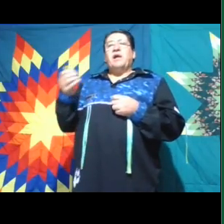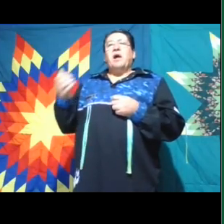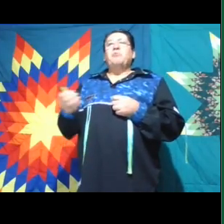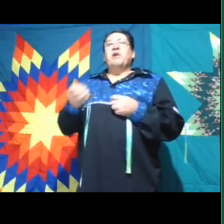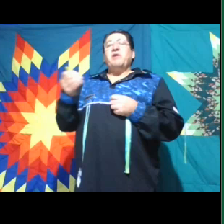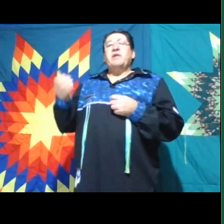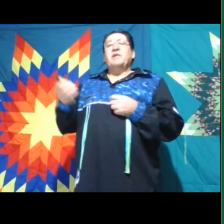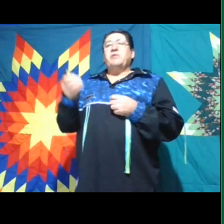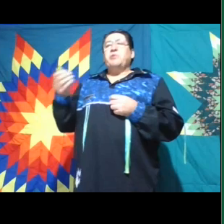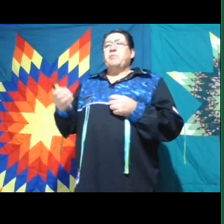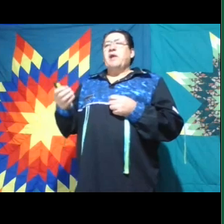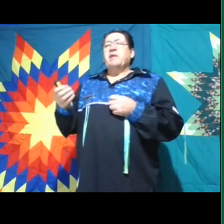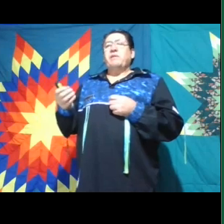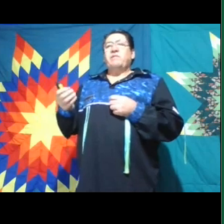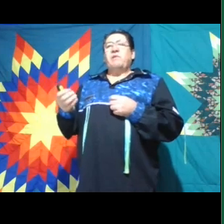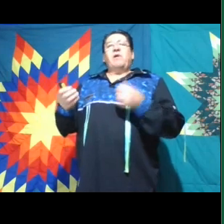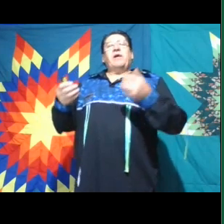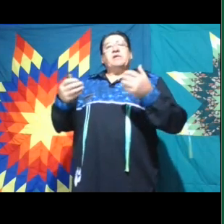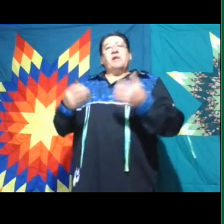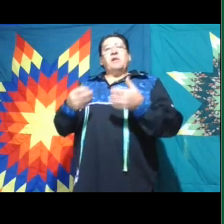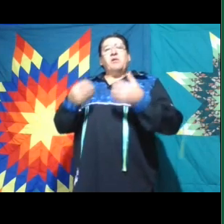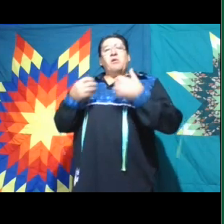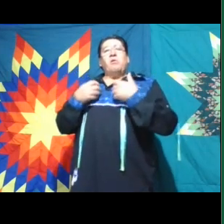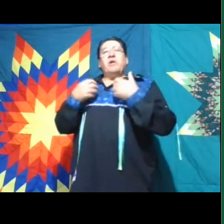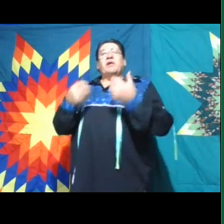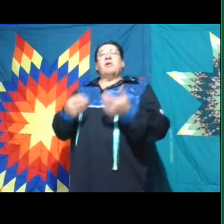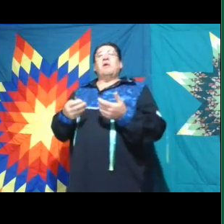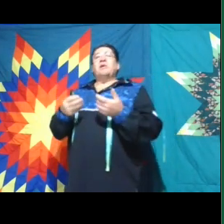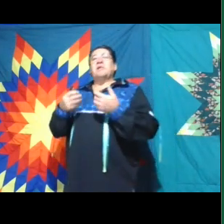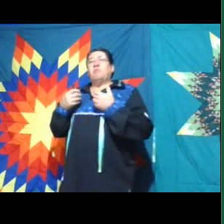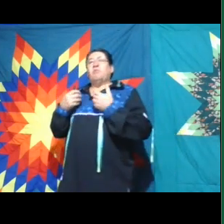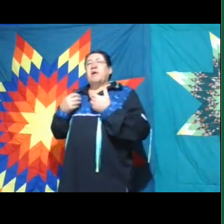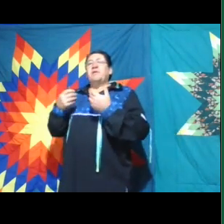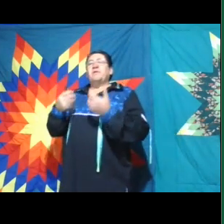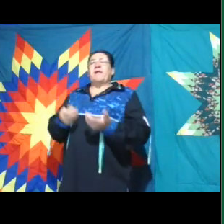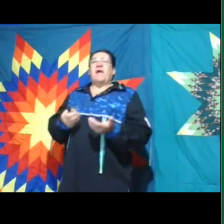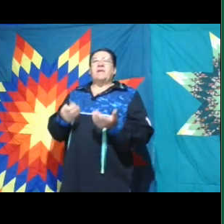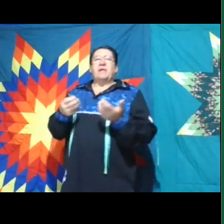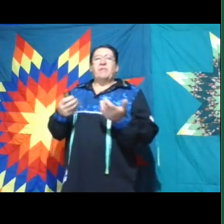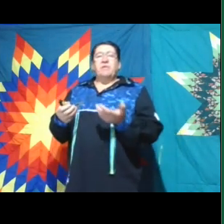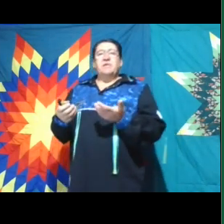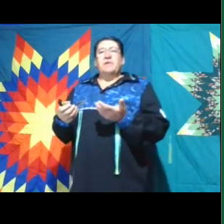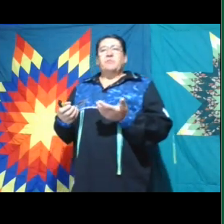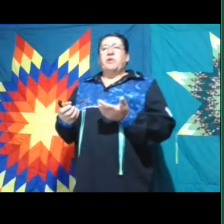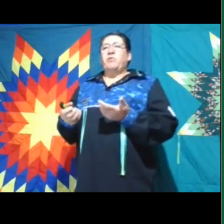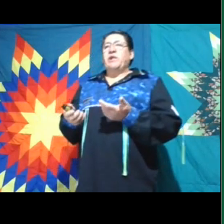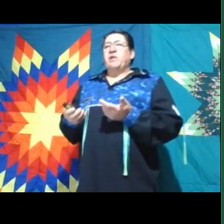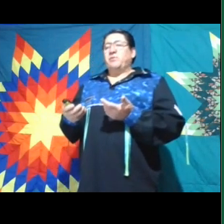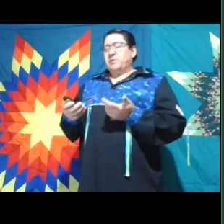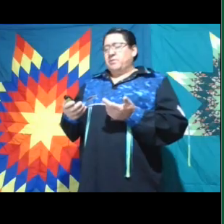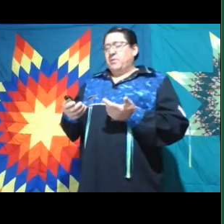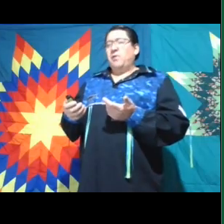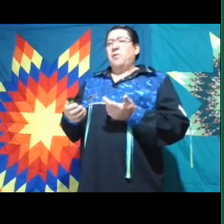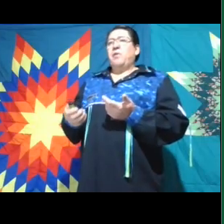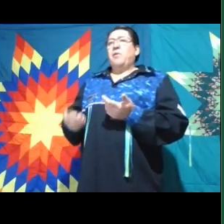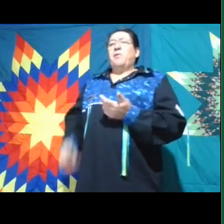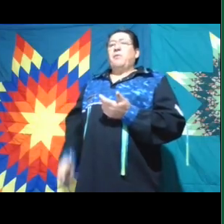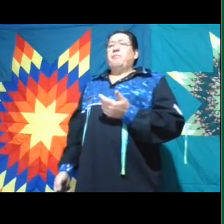that company or industry perspective is to know and acknowledge that we understand the differences between those.